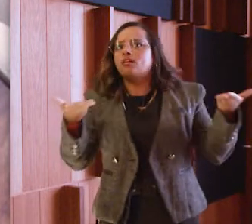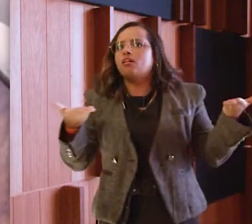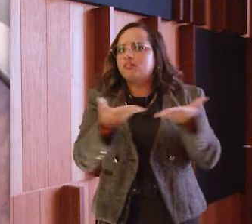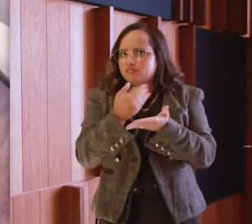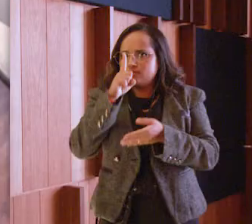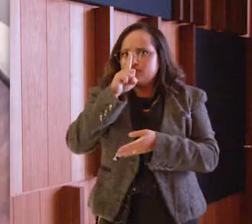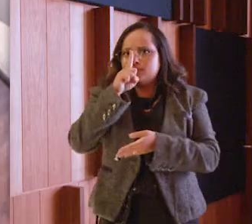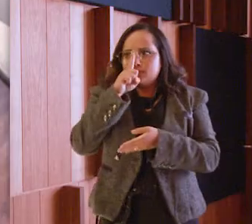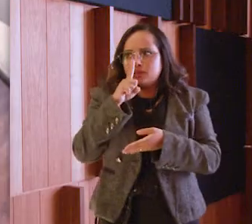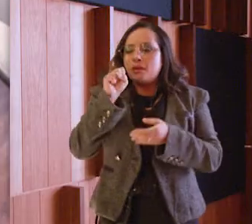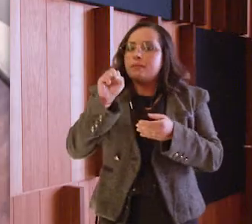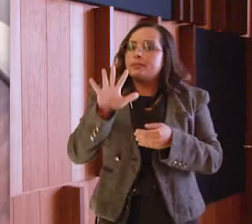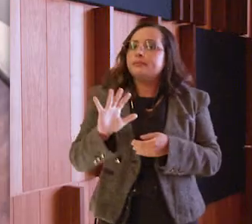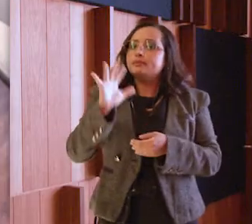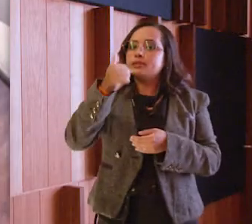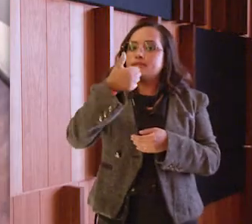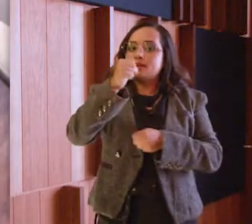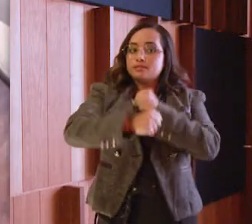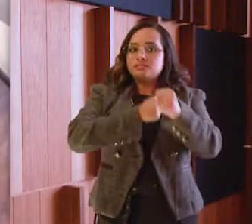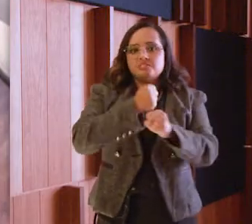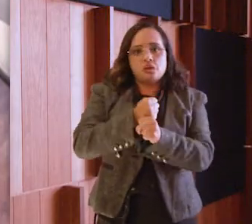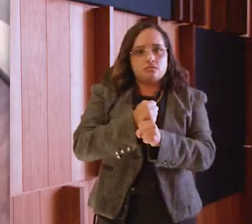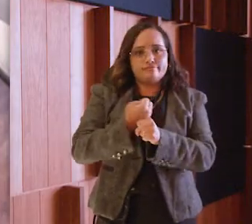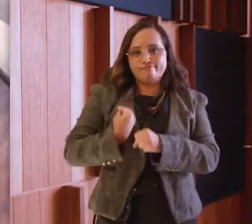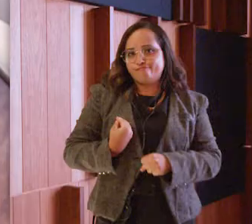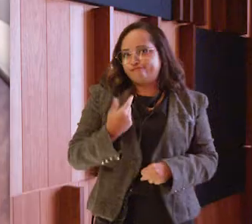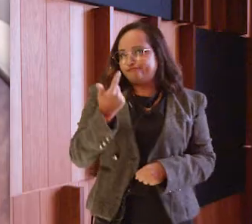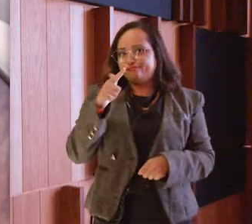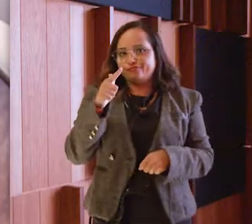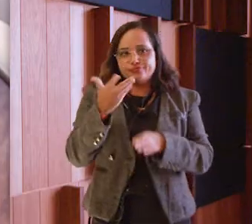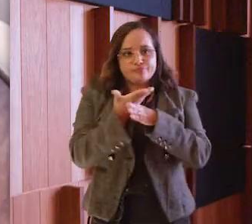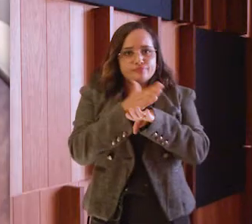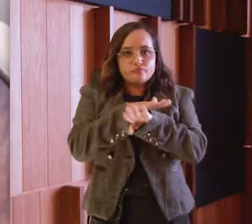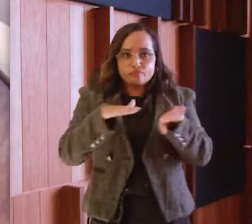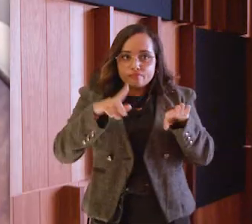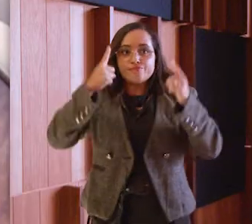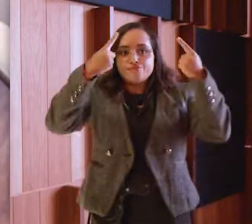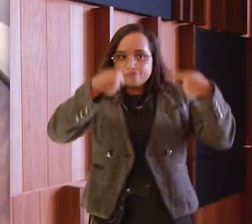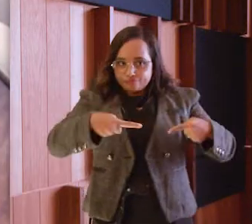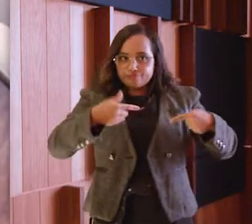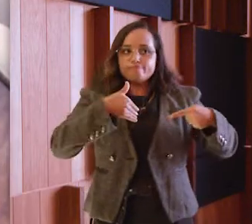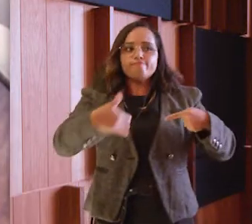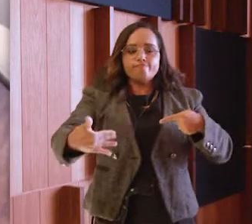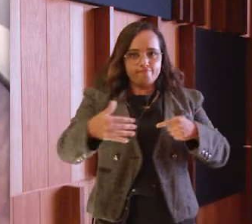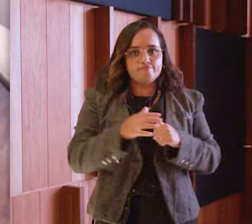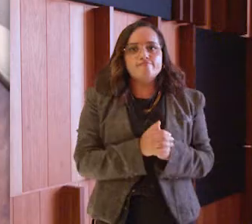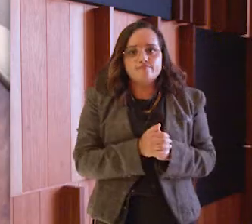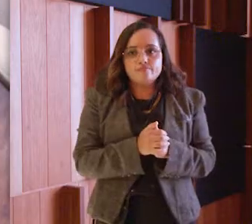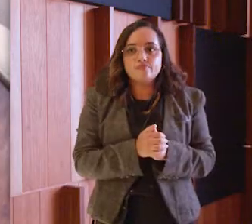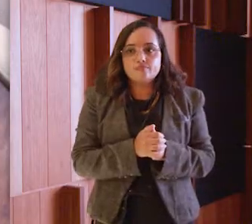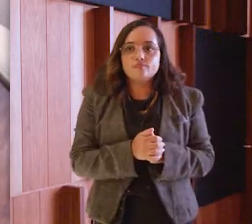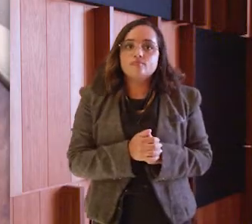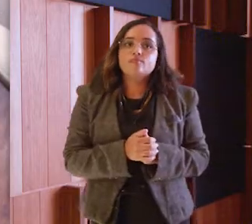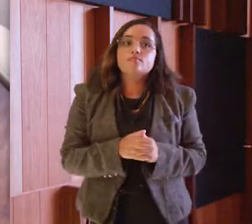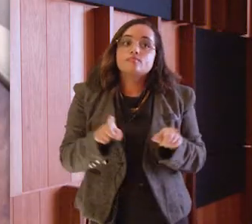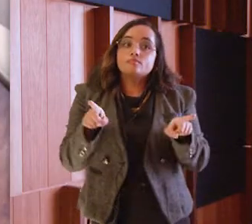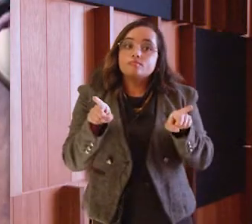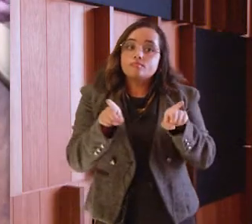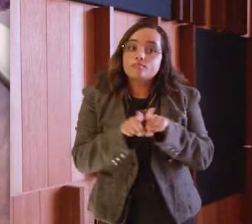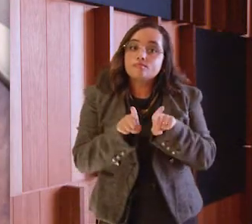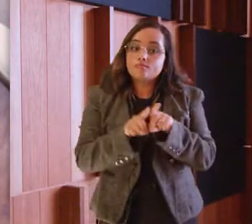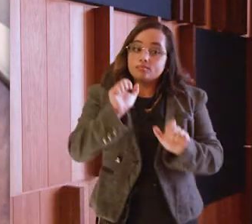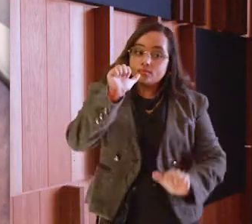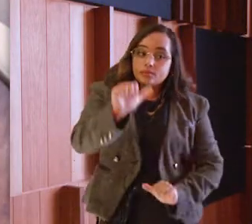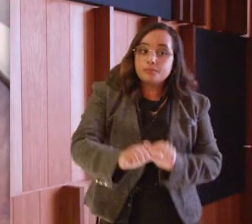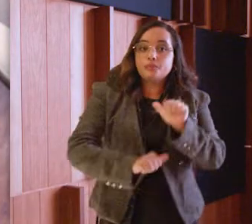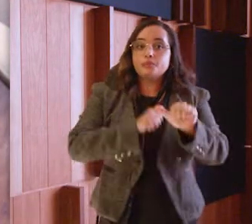exist 10 years if they don't deal with these challenges. And why? And the reality is that change has accelerated across the board,